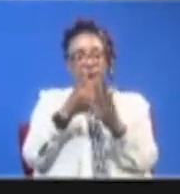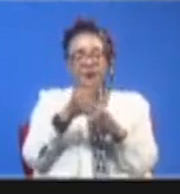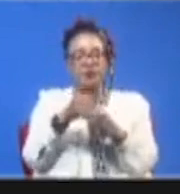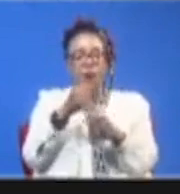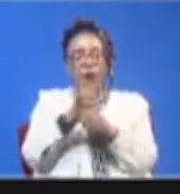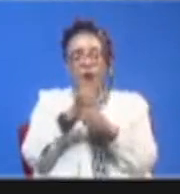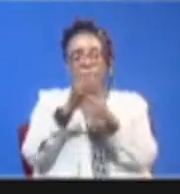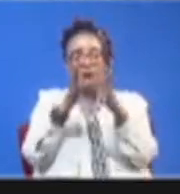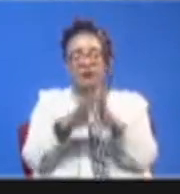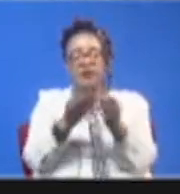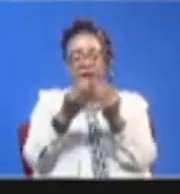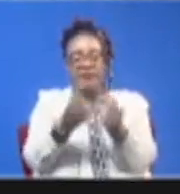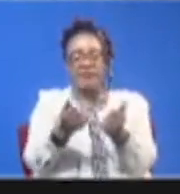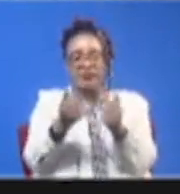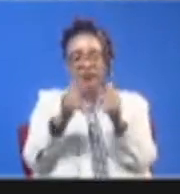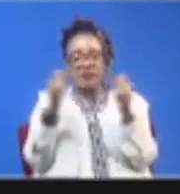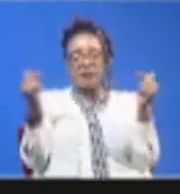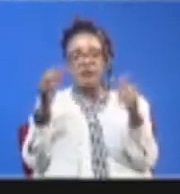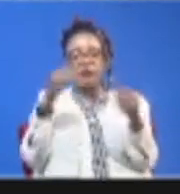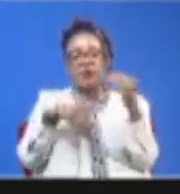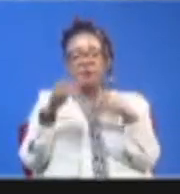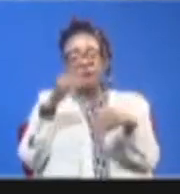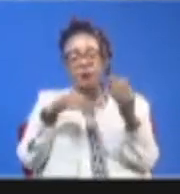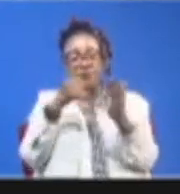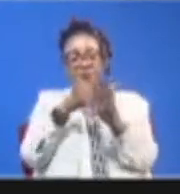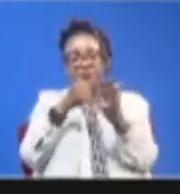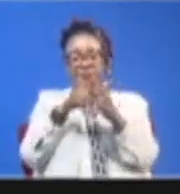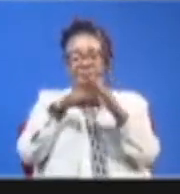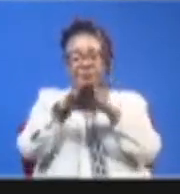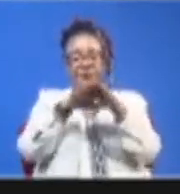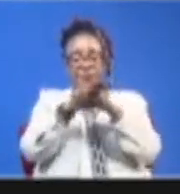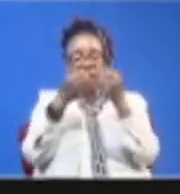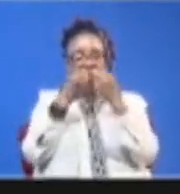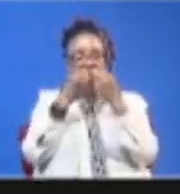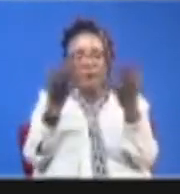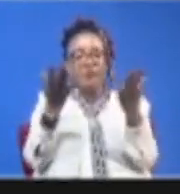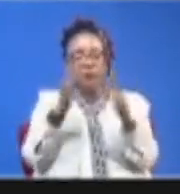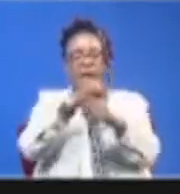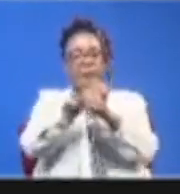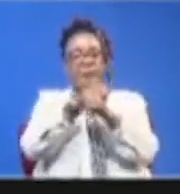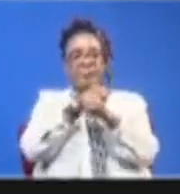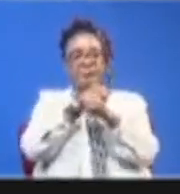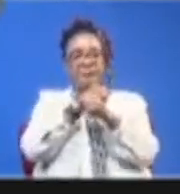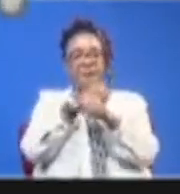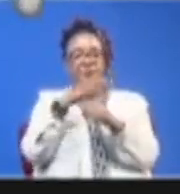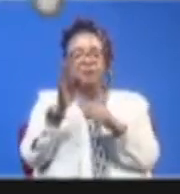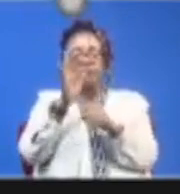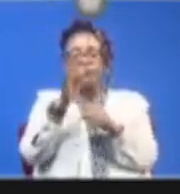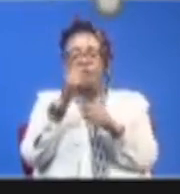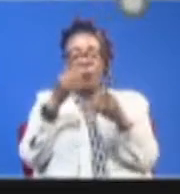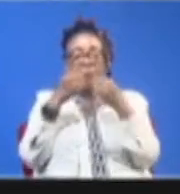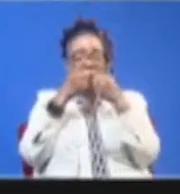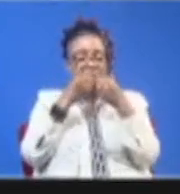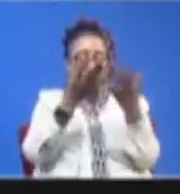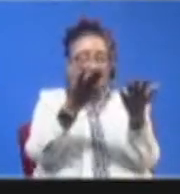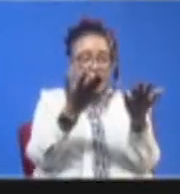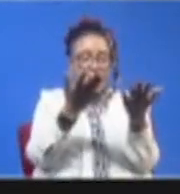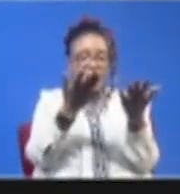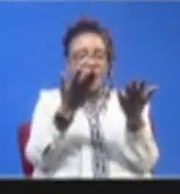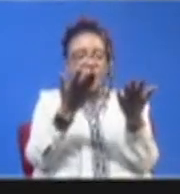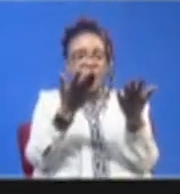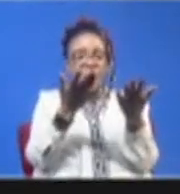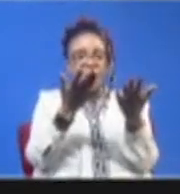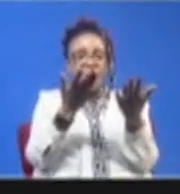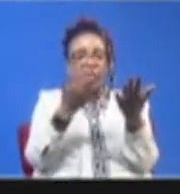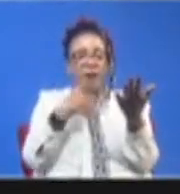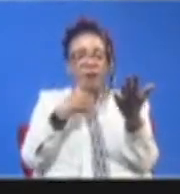fight against corruption, including access to information, protection of whistleblowers, getting